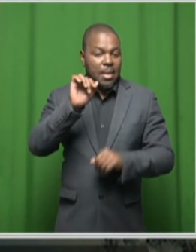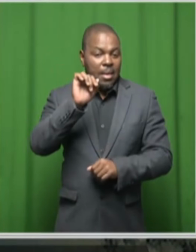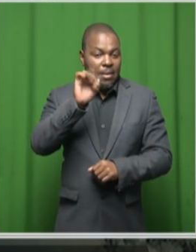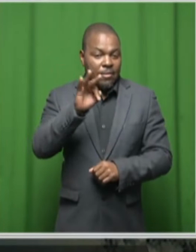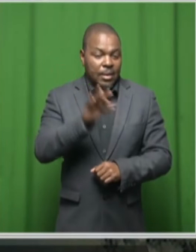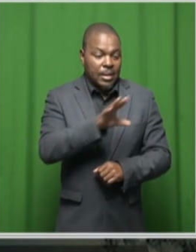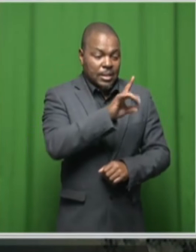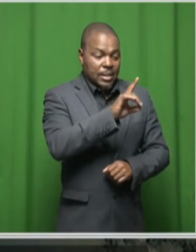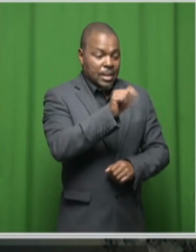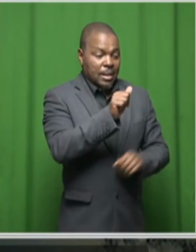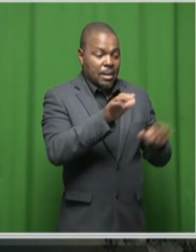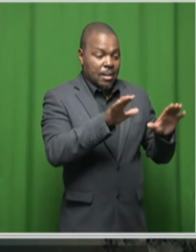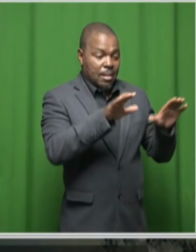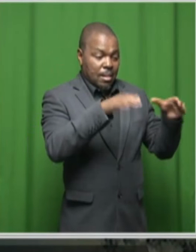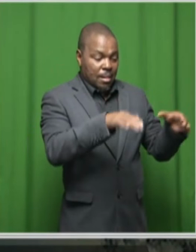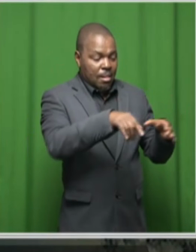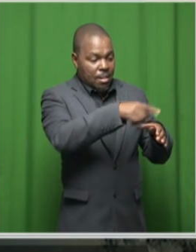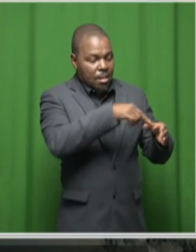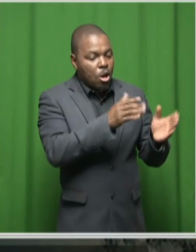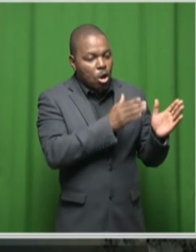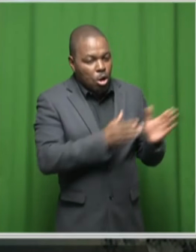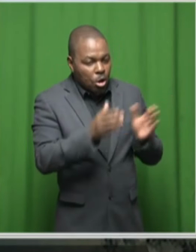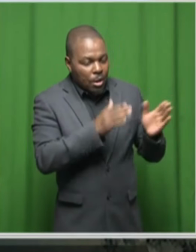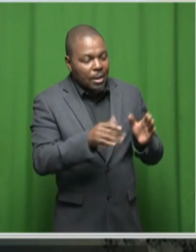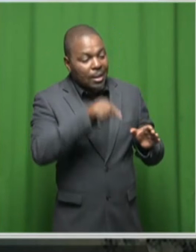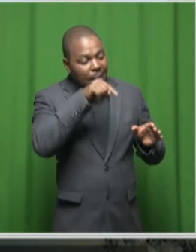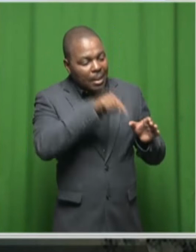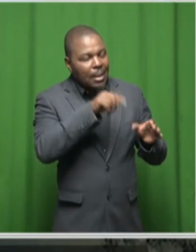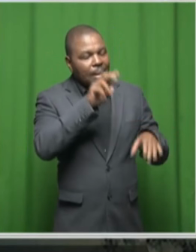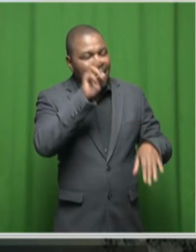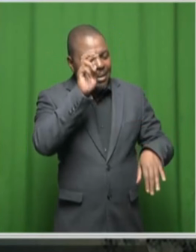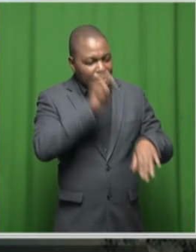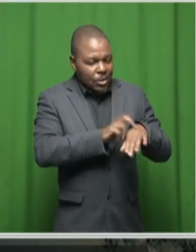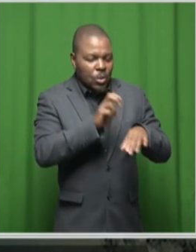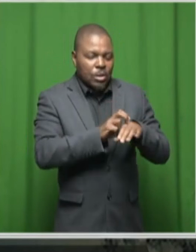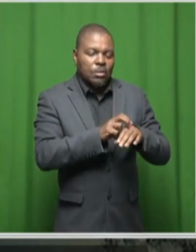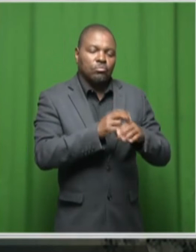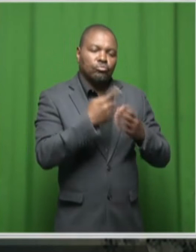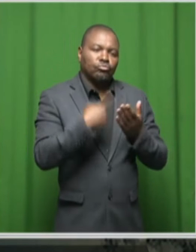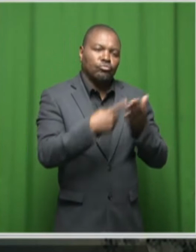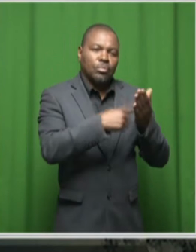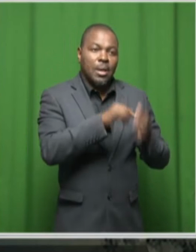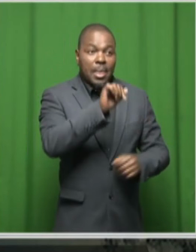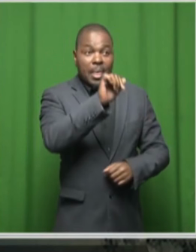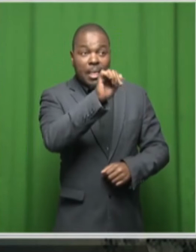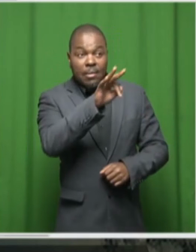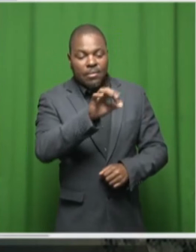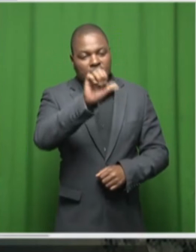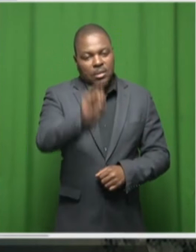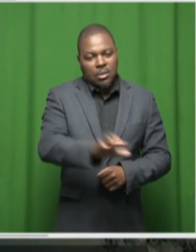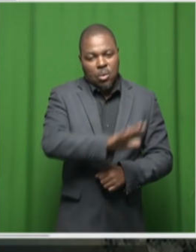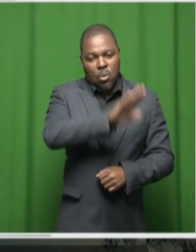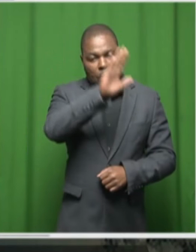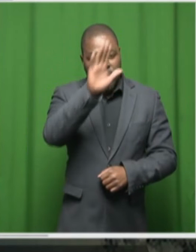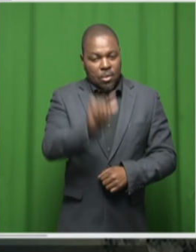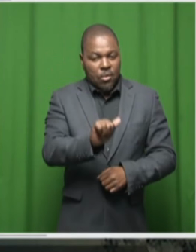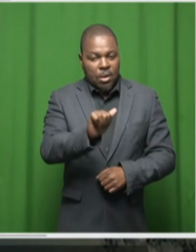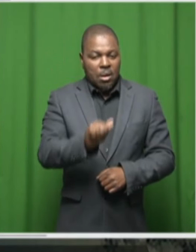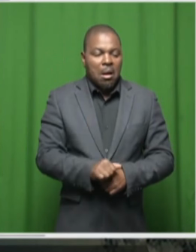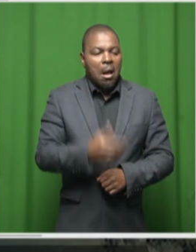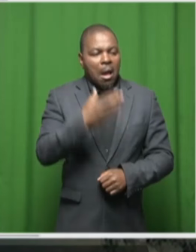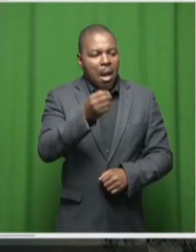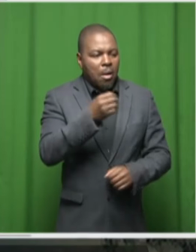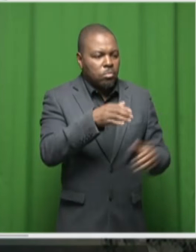was organizing this, then there needed to be a conversation about if South Africa suddenly found itself with all of these